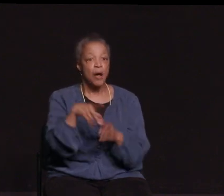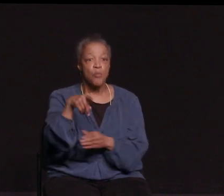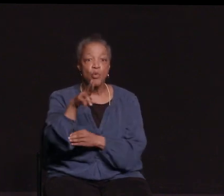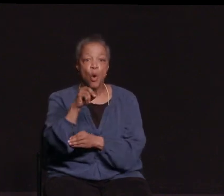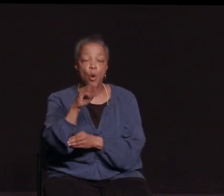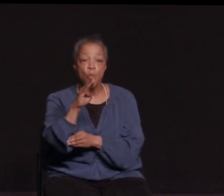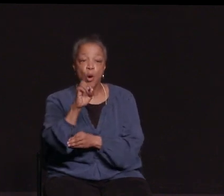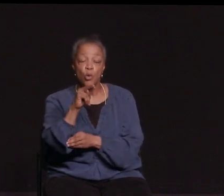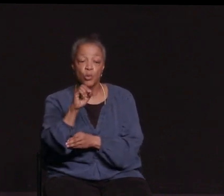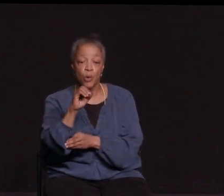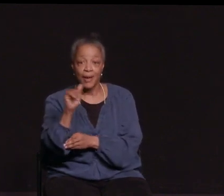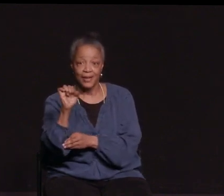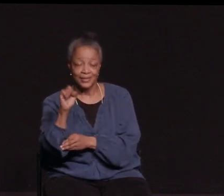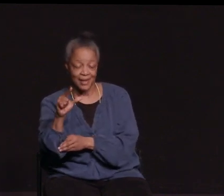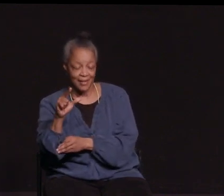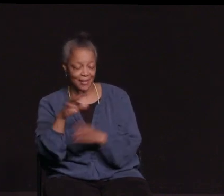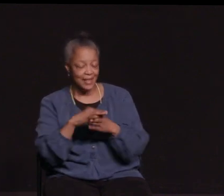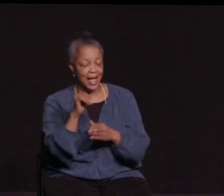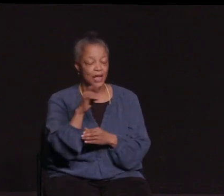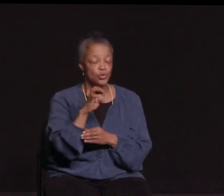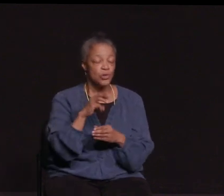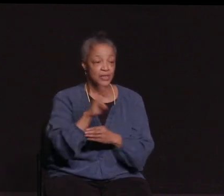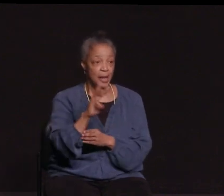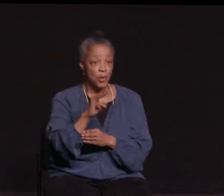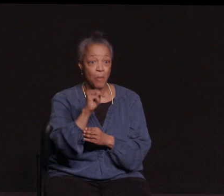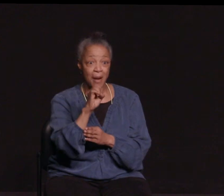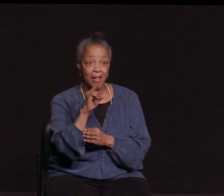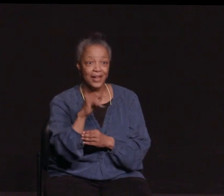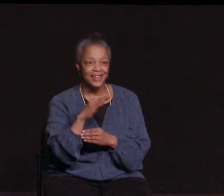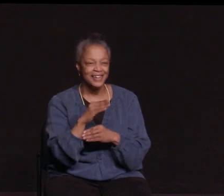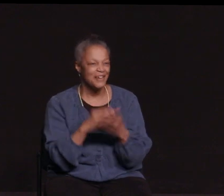The Andrew W. Mellon Foundation.